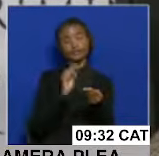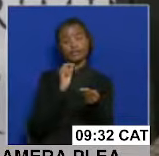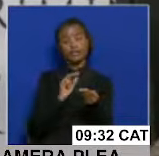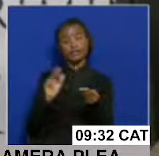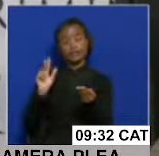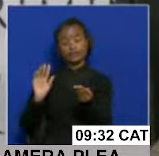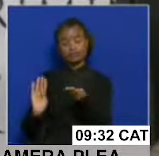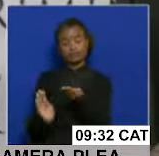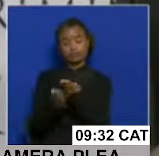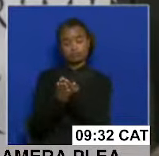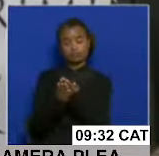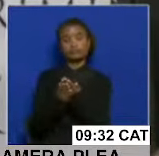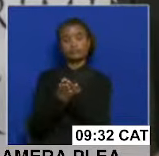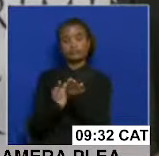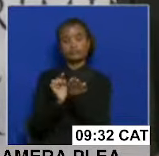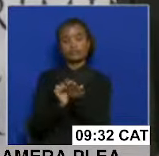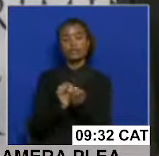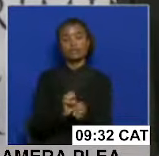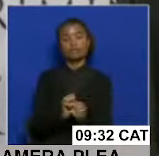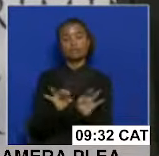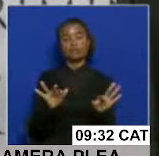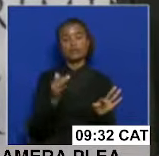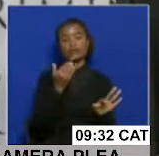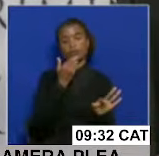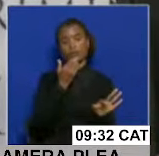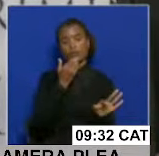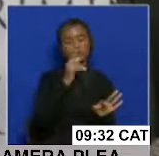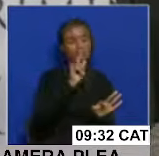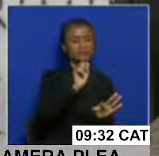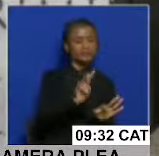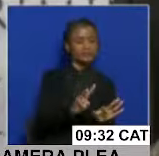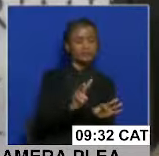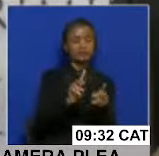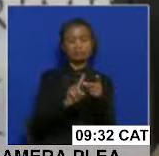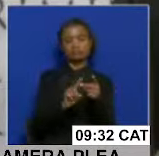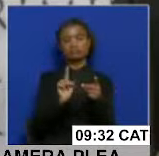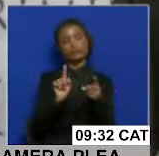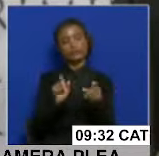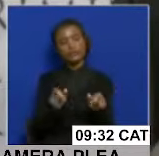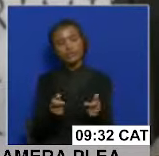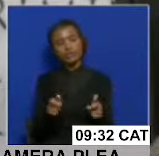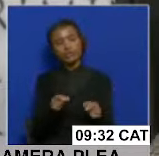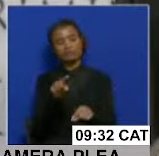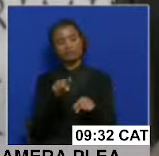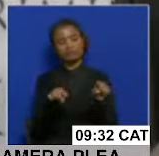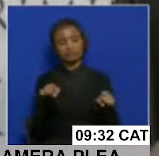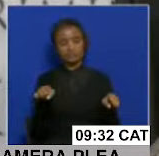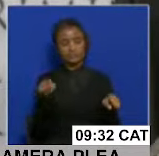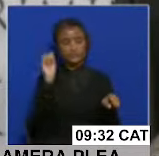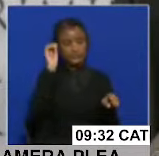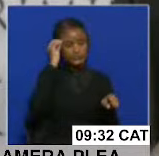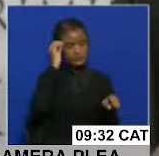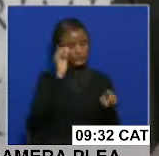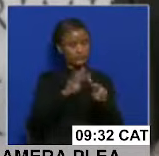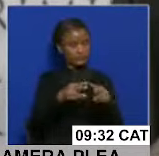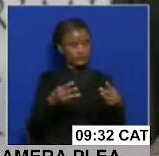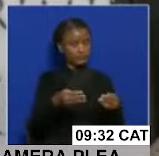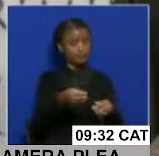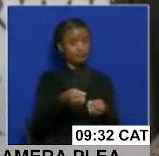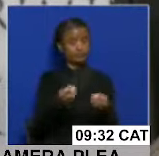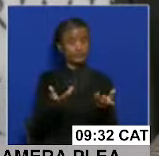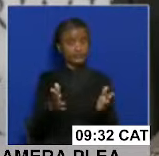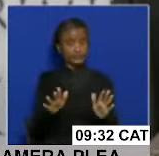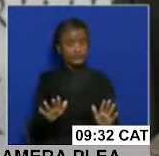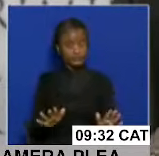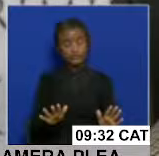the press. Before I look at the basis for her application, perhaps it's important that I